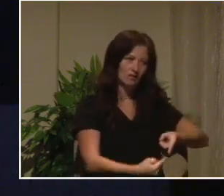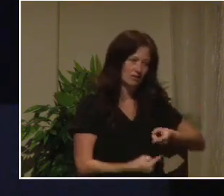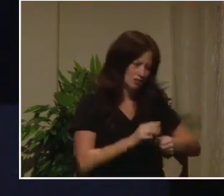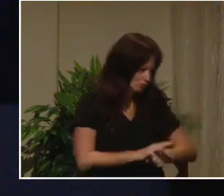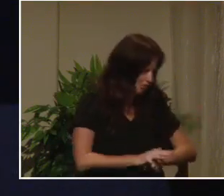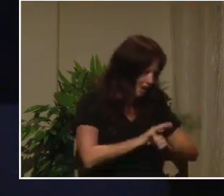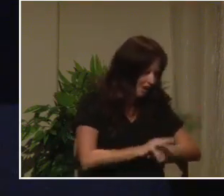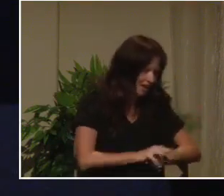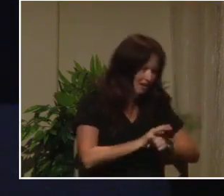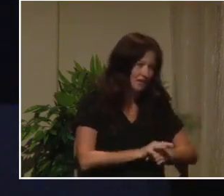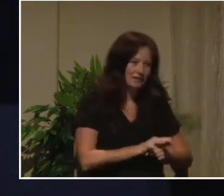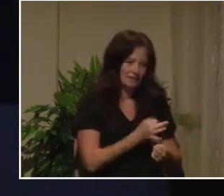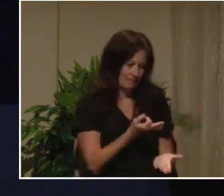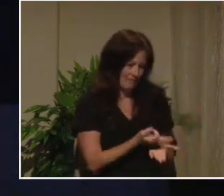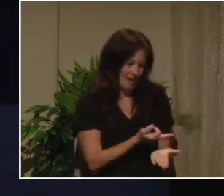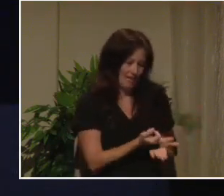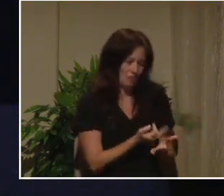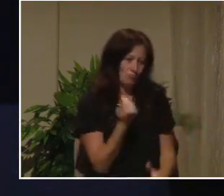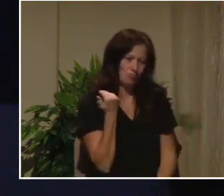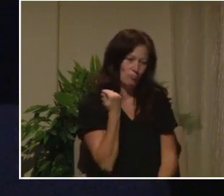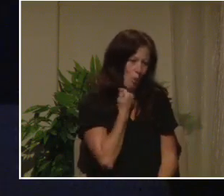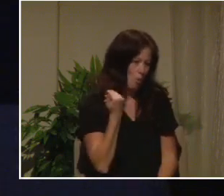We're dealing with financial things.